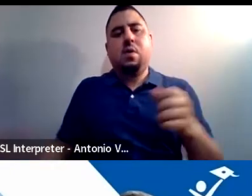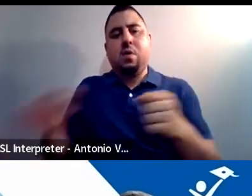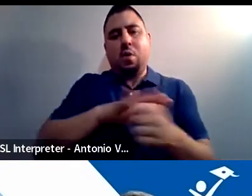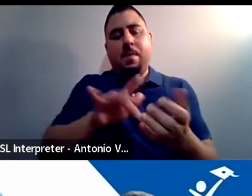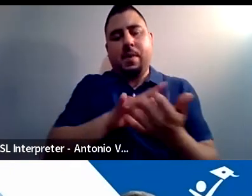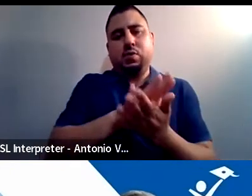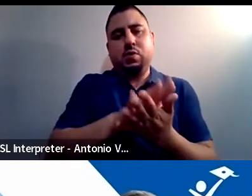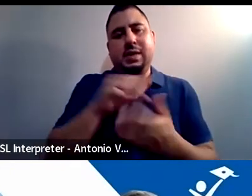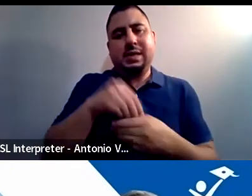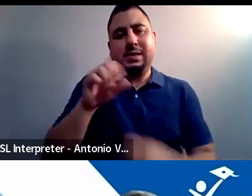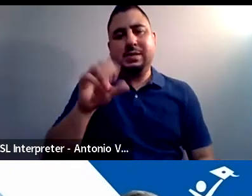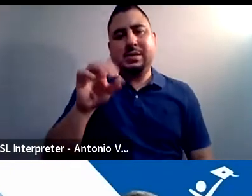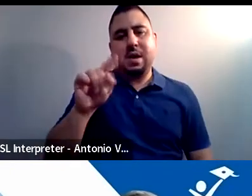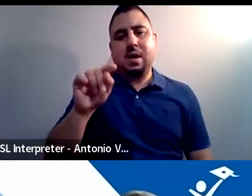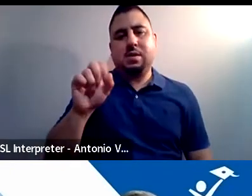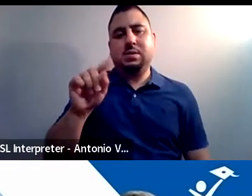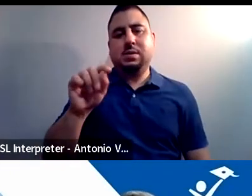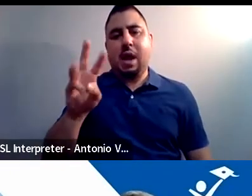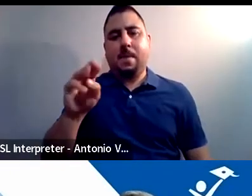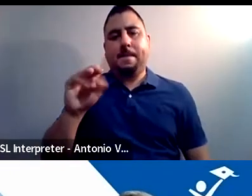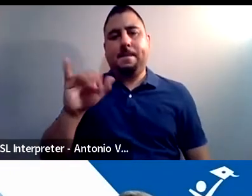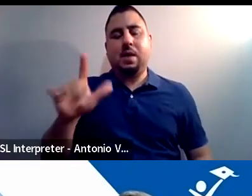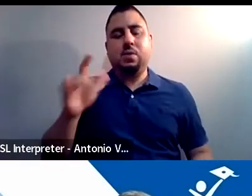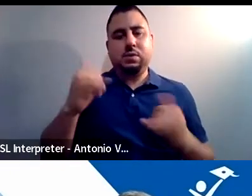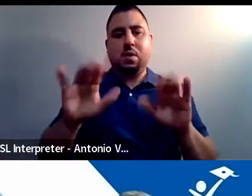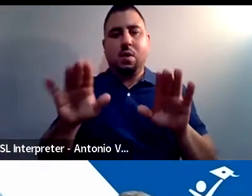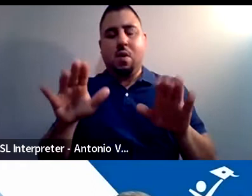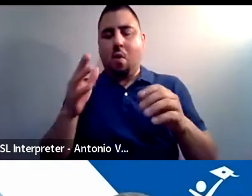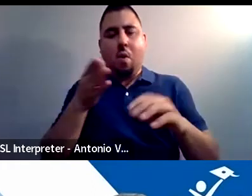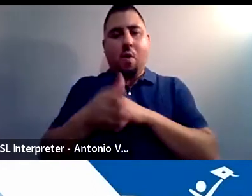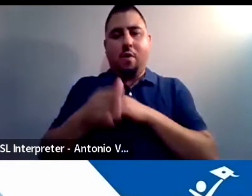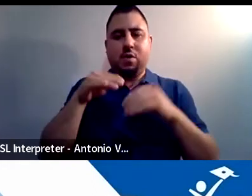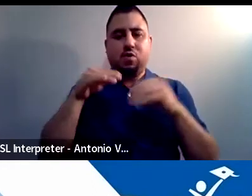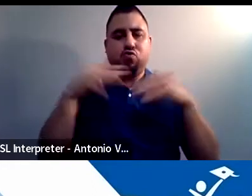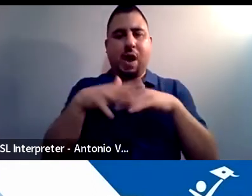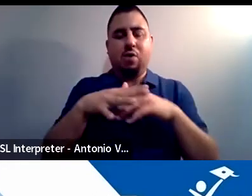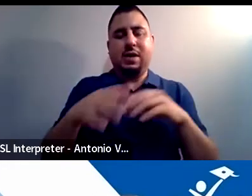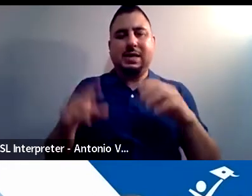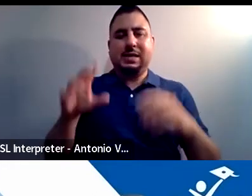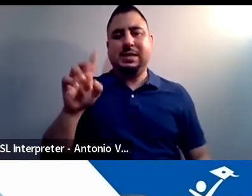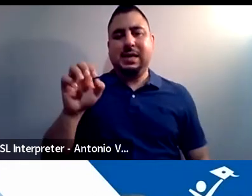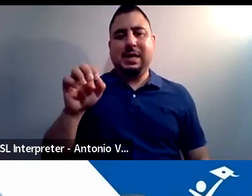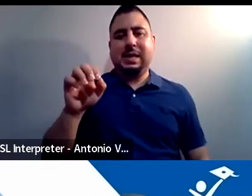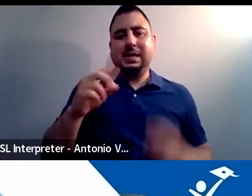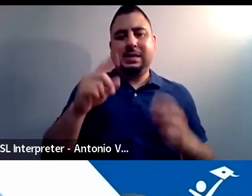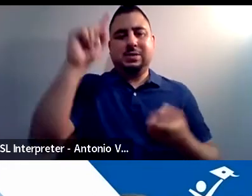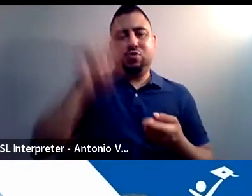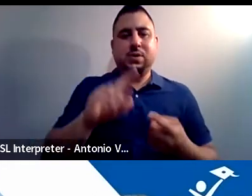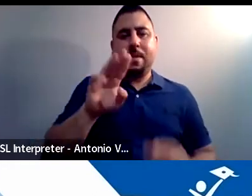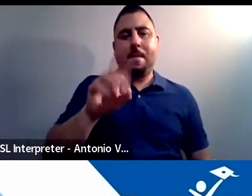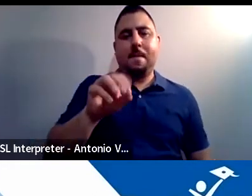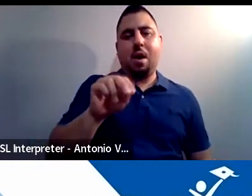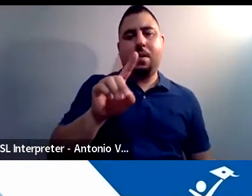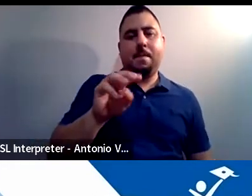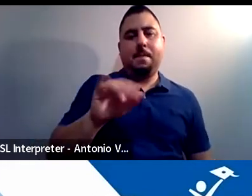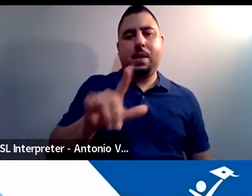there. Scotchtown Mill will still remain overcrowded while decreasing Bond Mill's population.